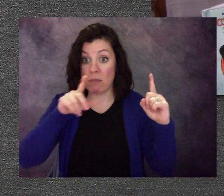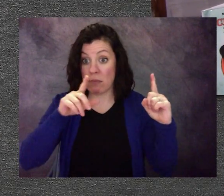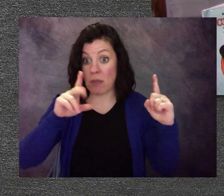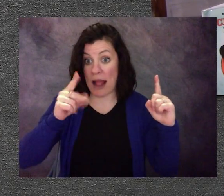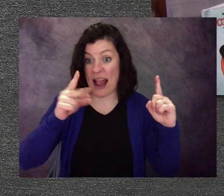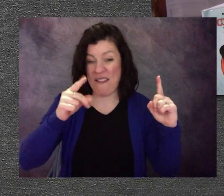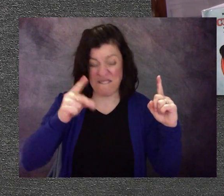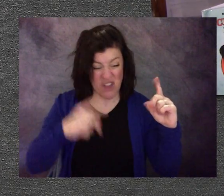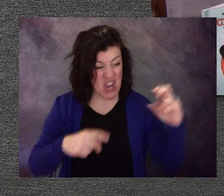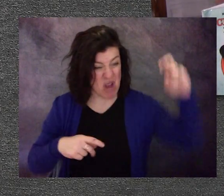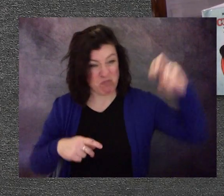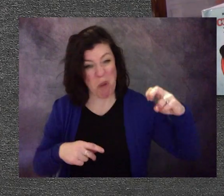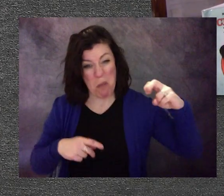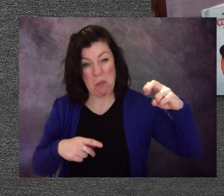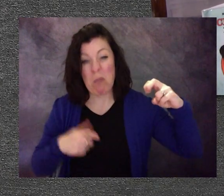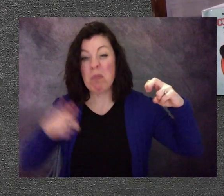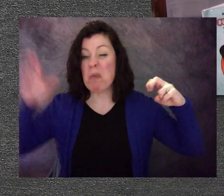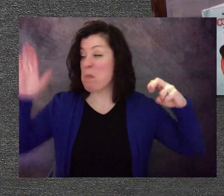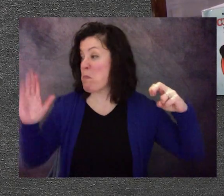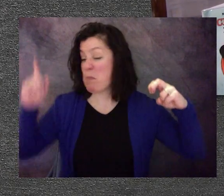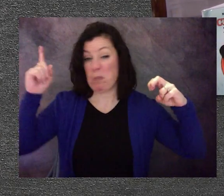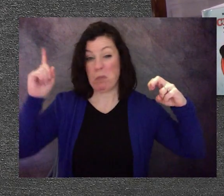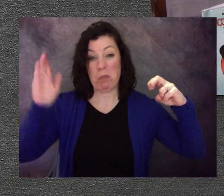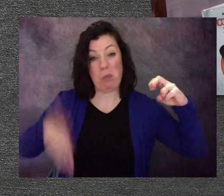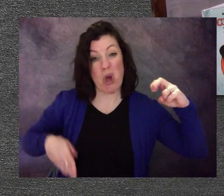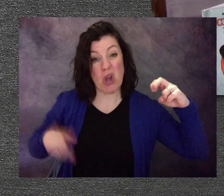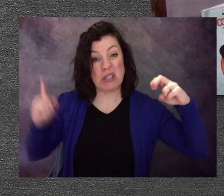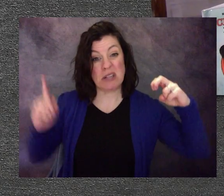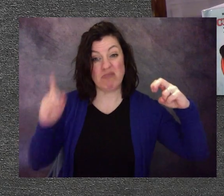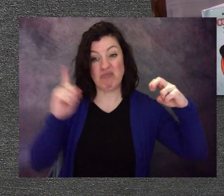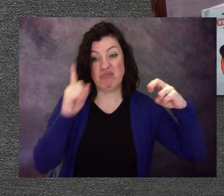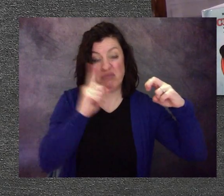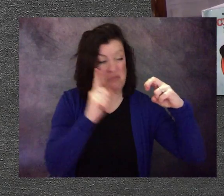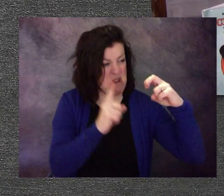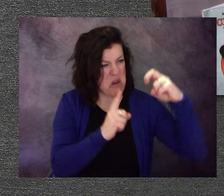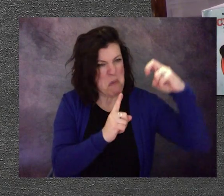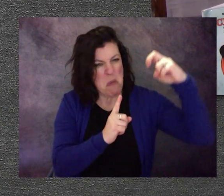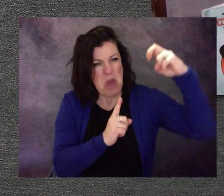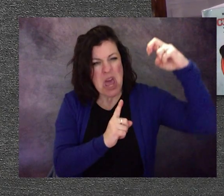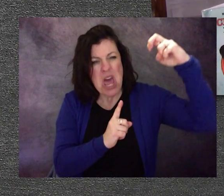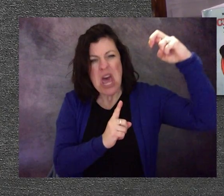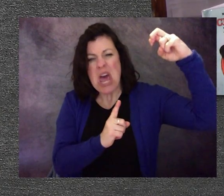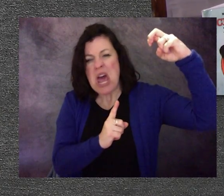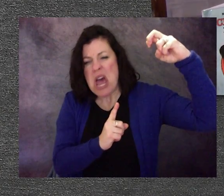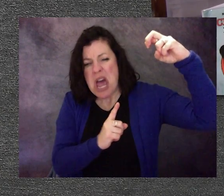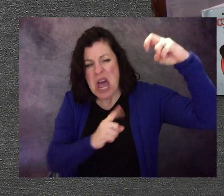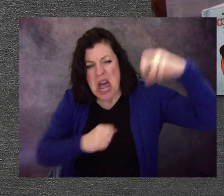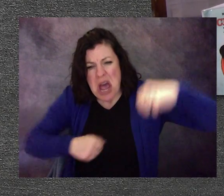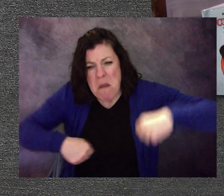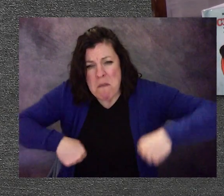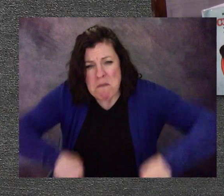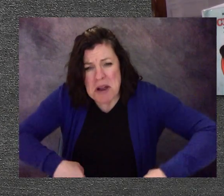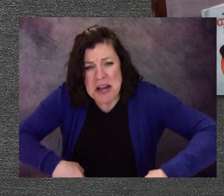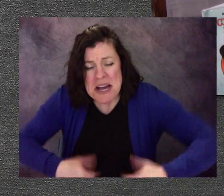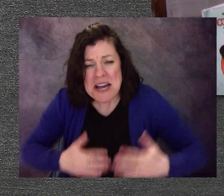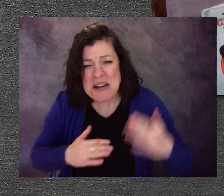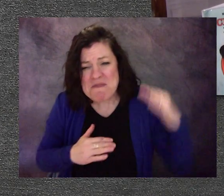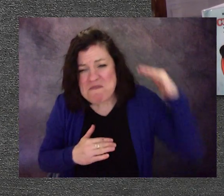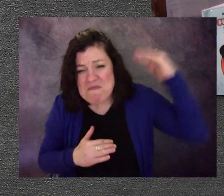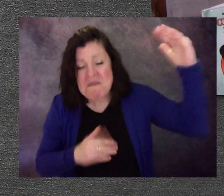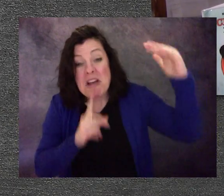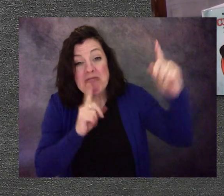always really big. Now, can you imagine having a dog the size of